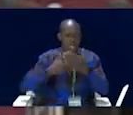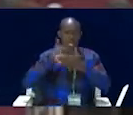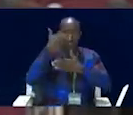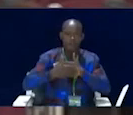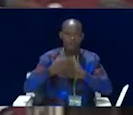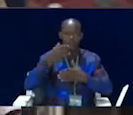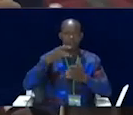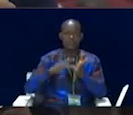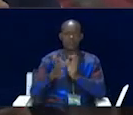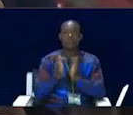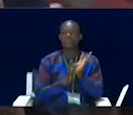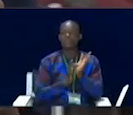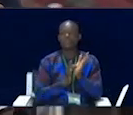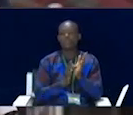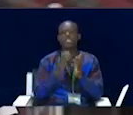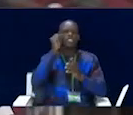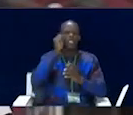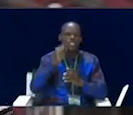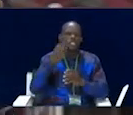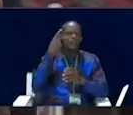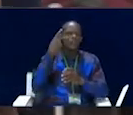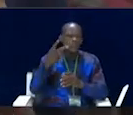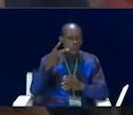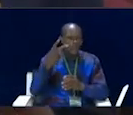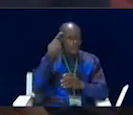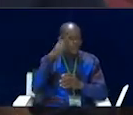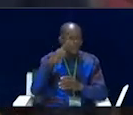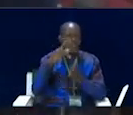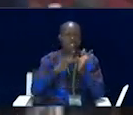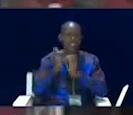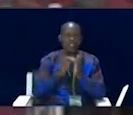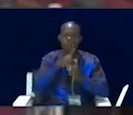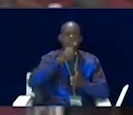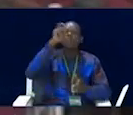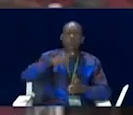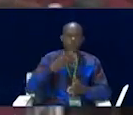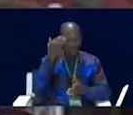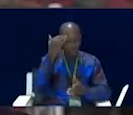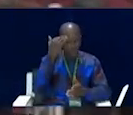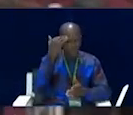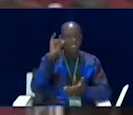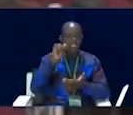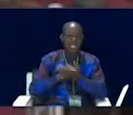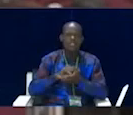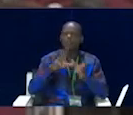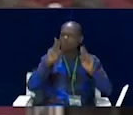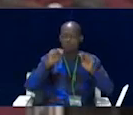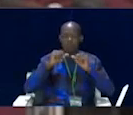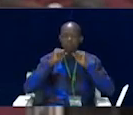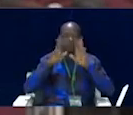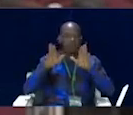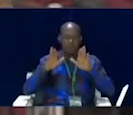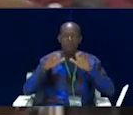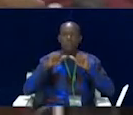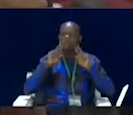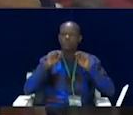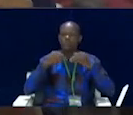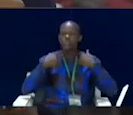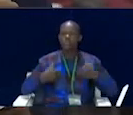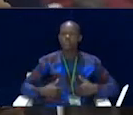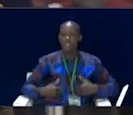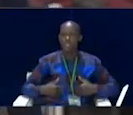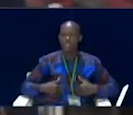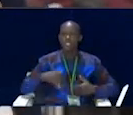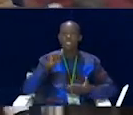Jesus. You must know that there is nobody, absolutely nobody, who experiences